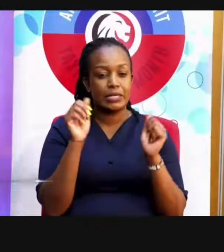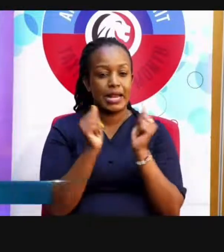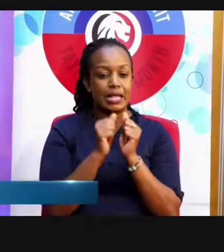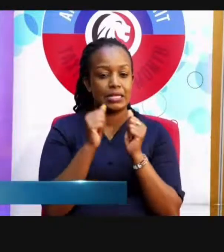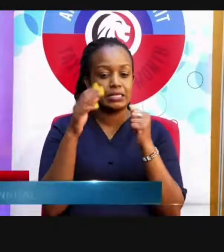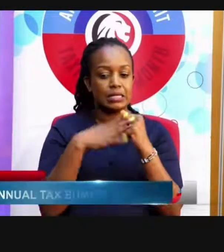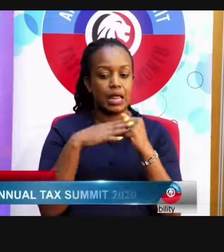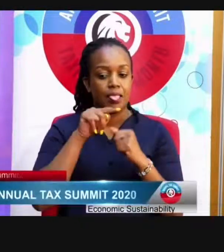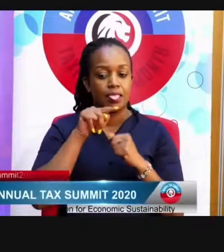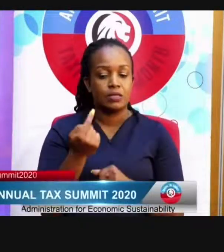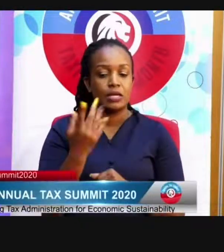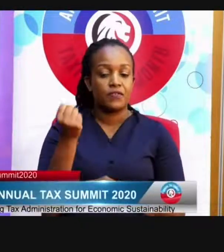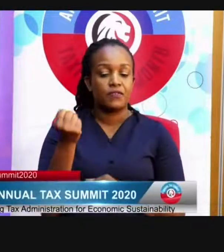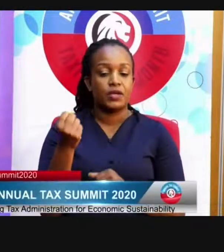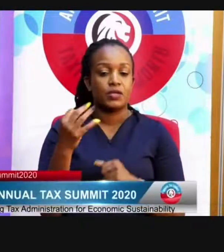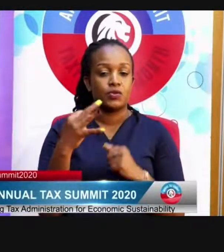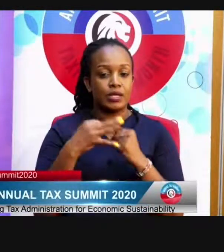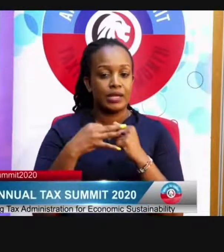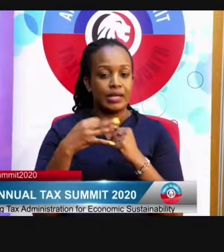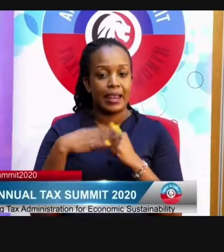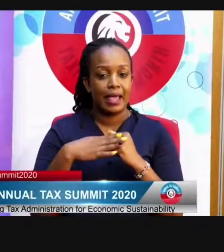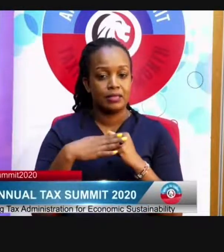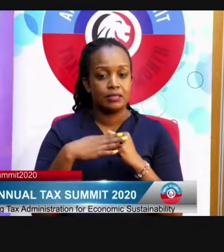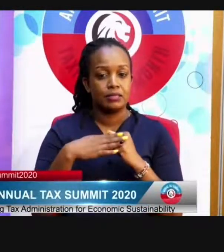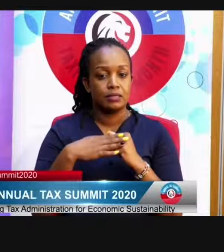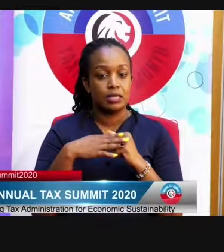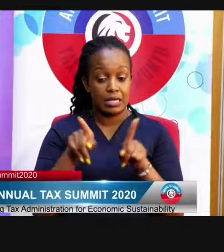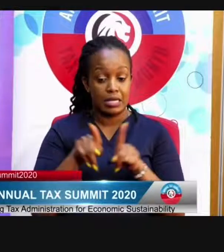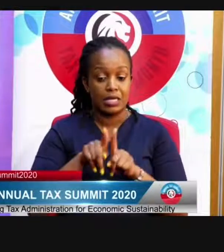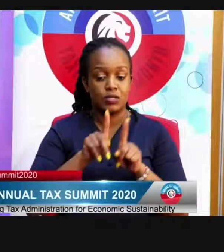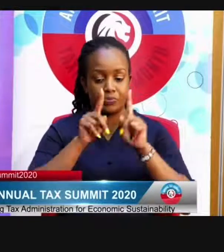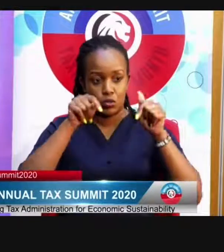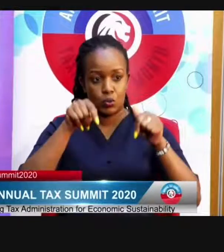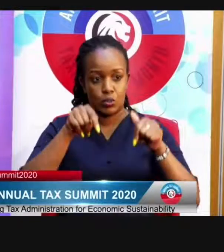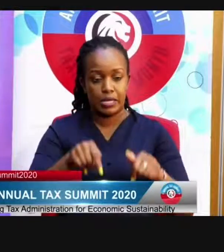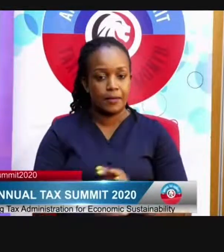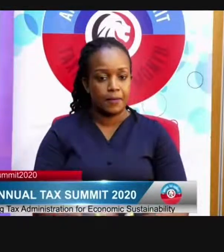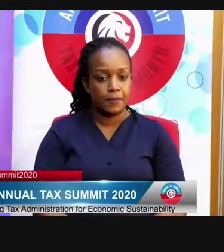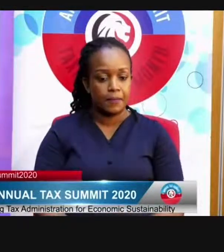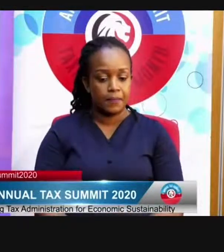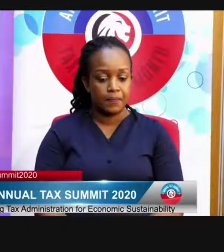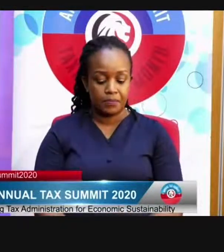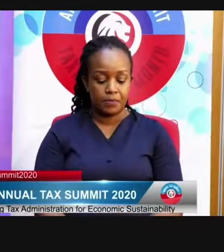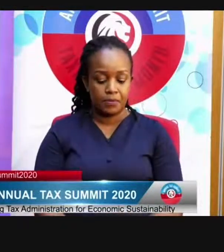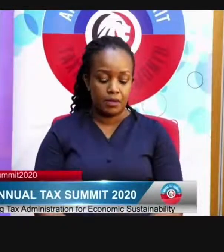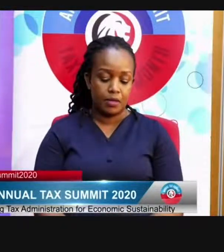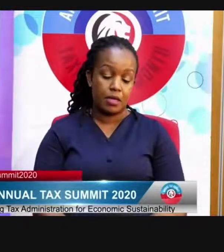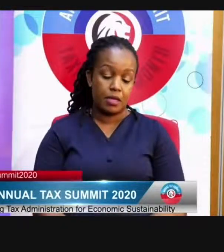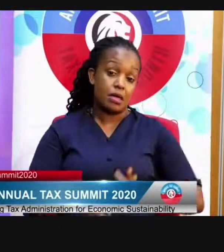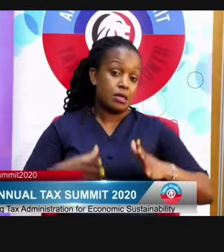19,539 as we speak today. Even though our recovery rate is sitting at